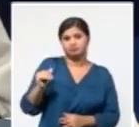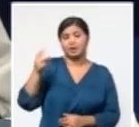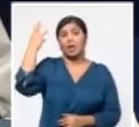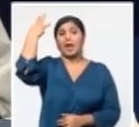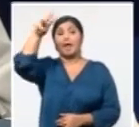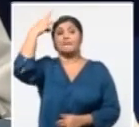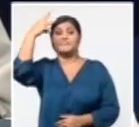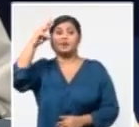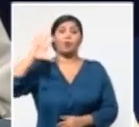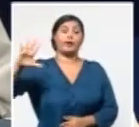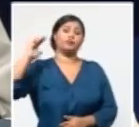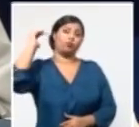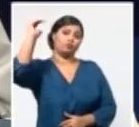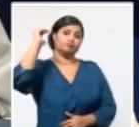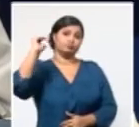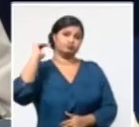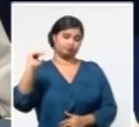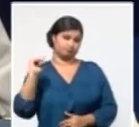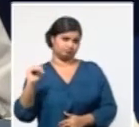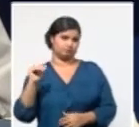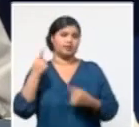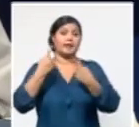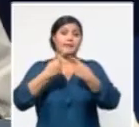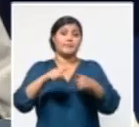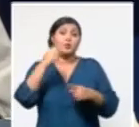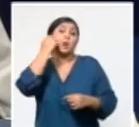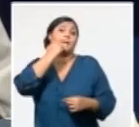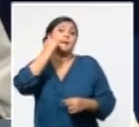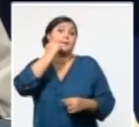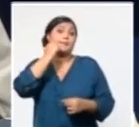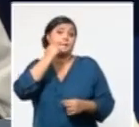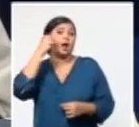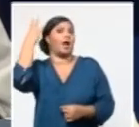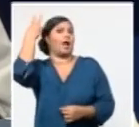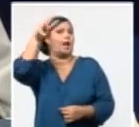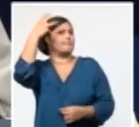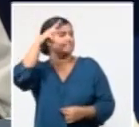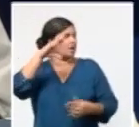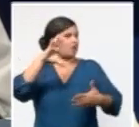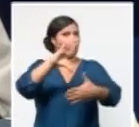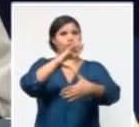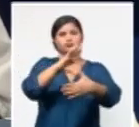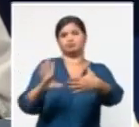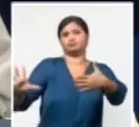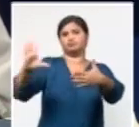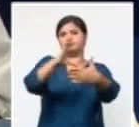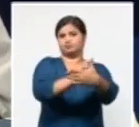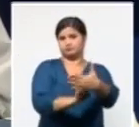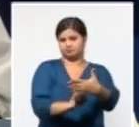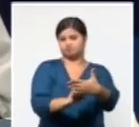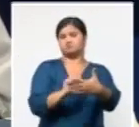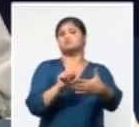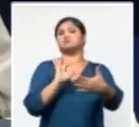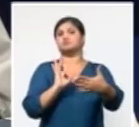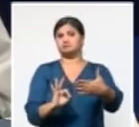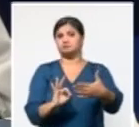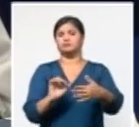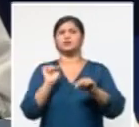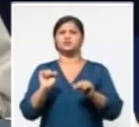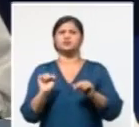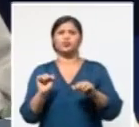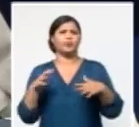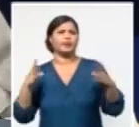is in fifth place, but it has the highest lethality of the countries of the region, which is of